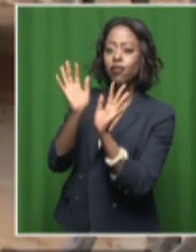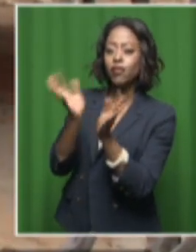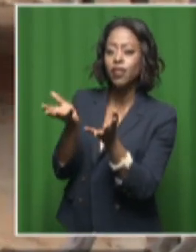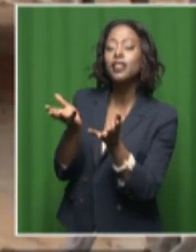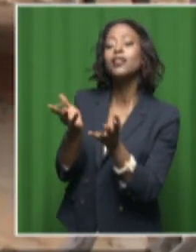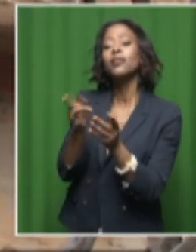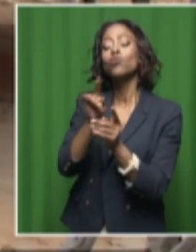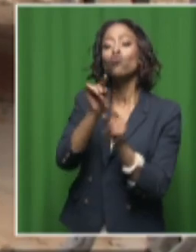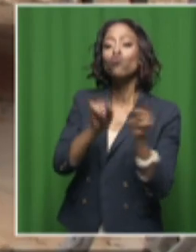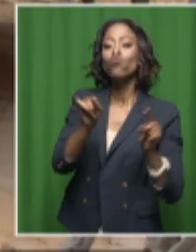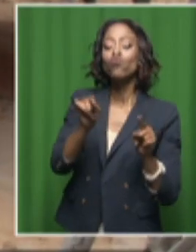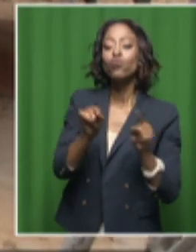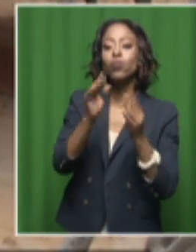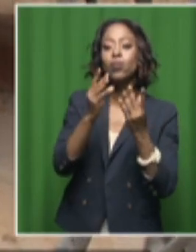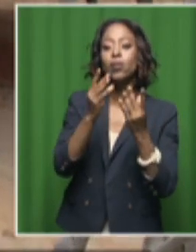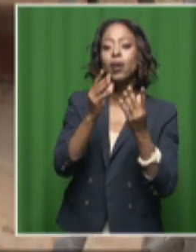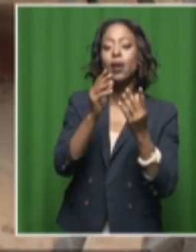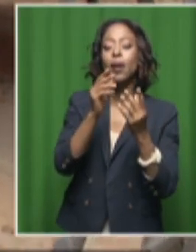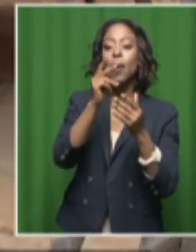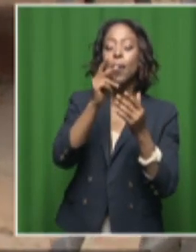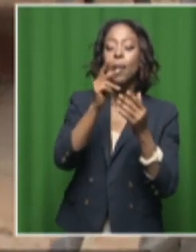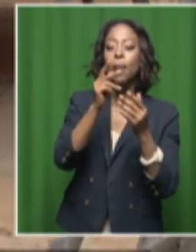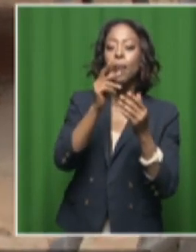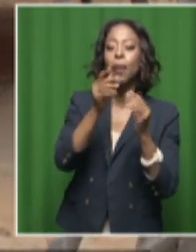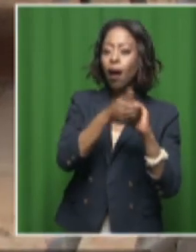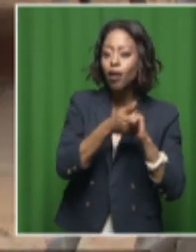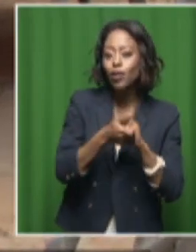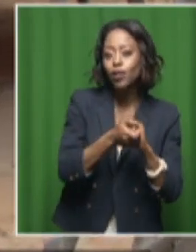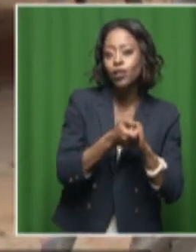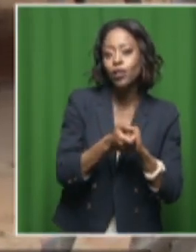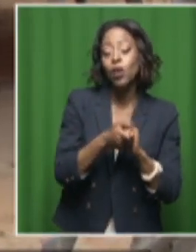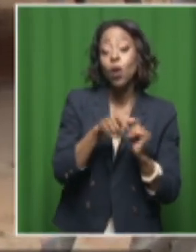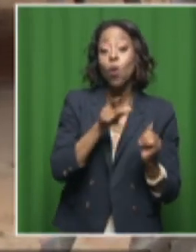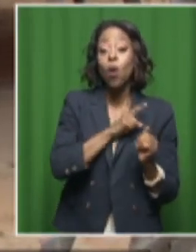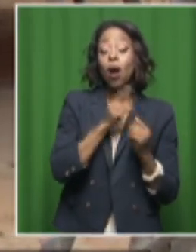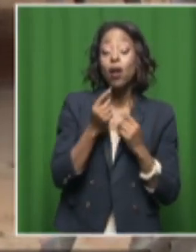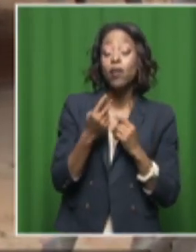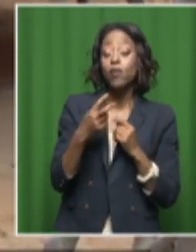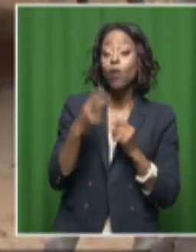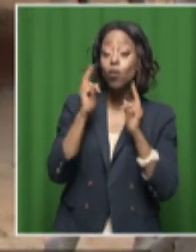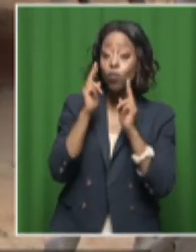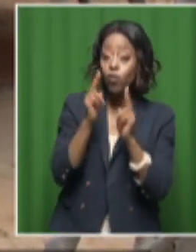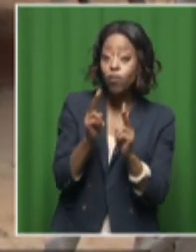with the various establishments to make a journey to Limpopo for a person who